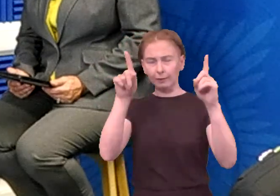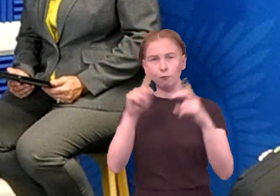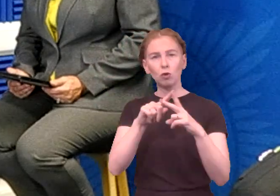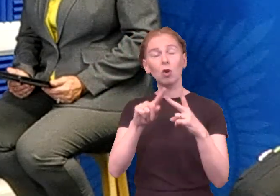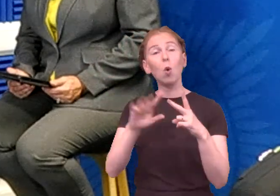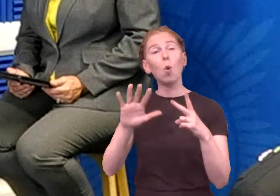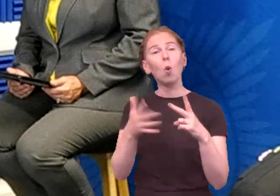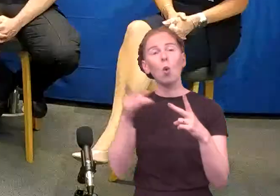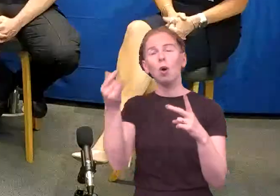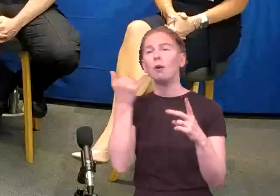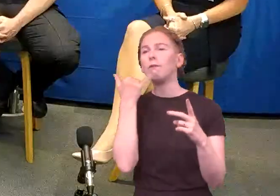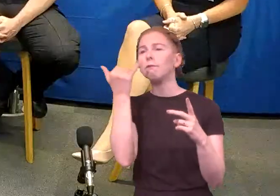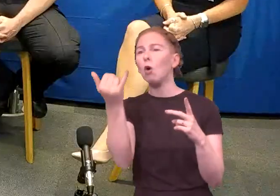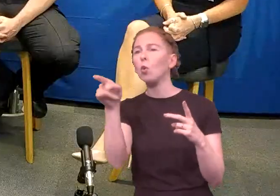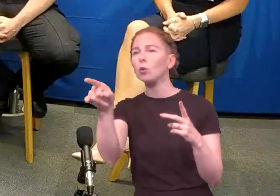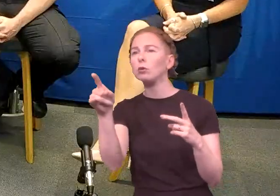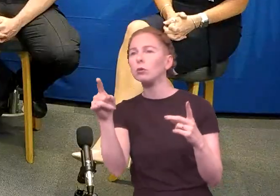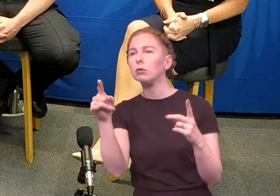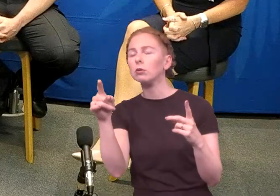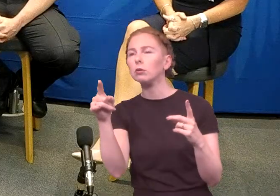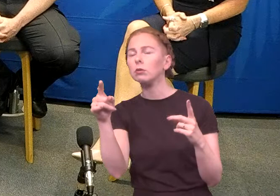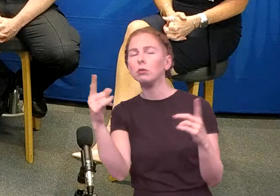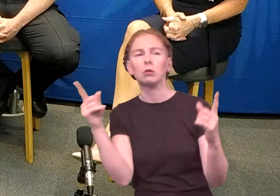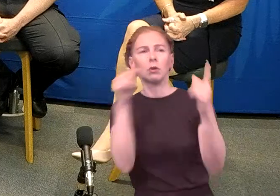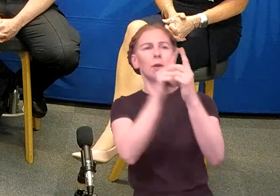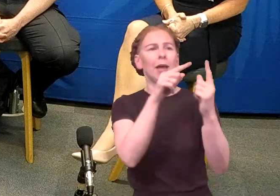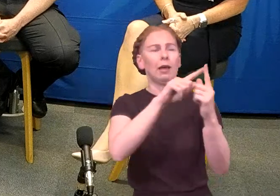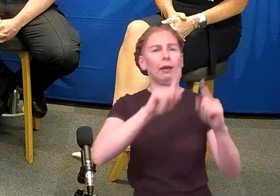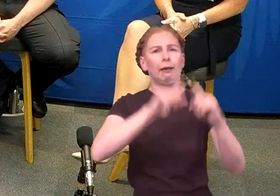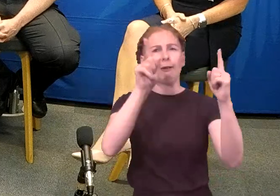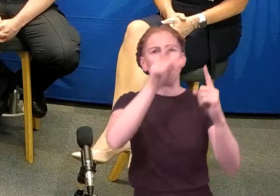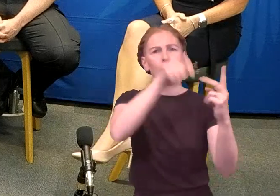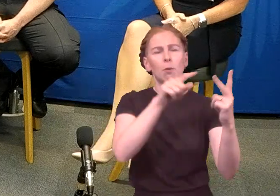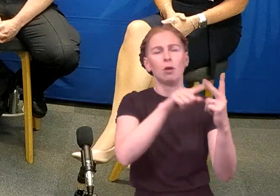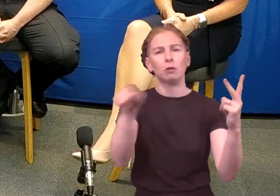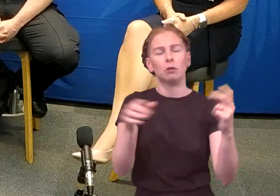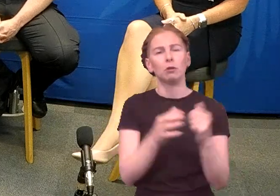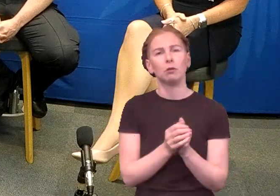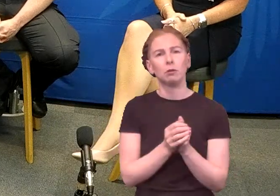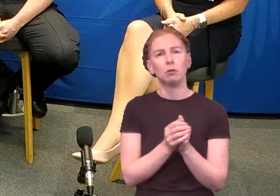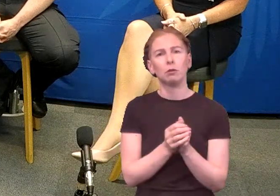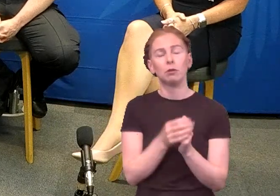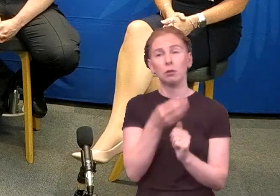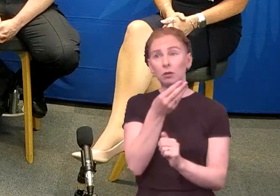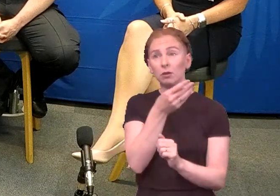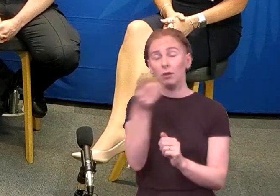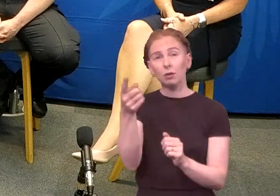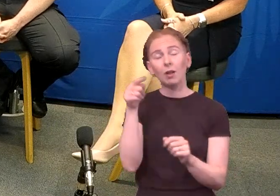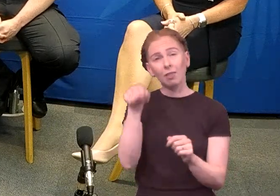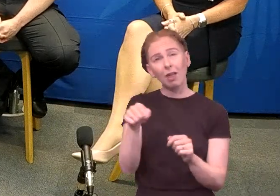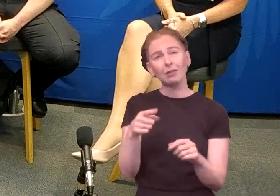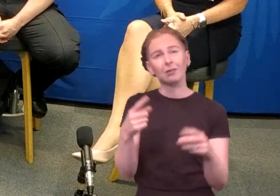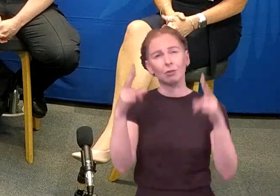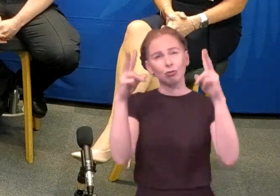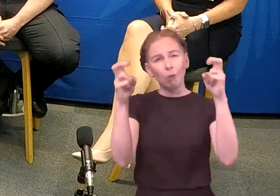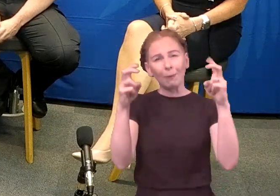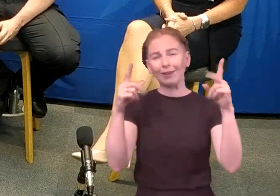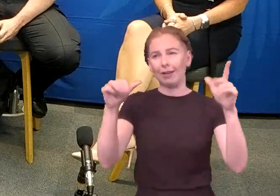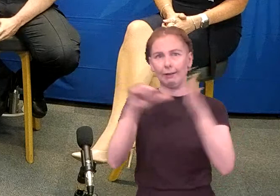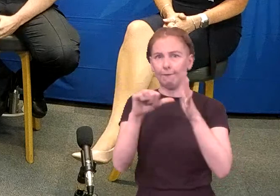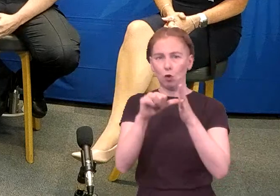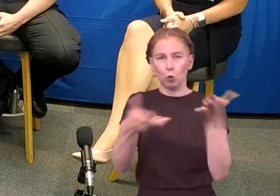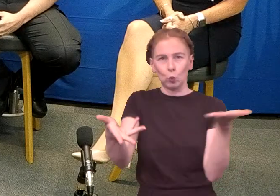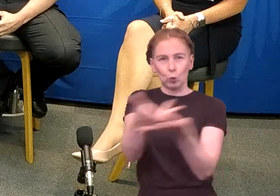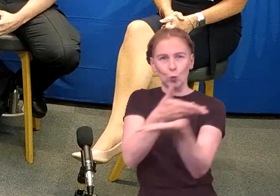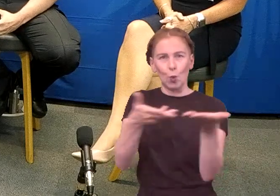signs as well. It's an unpleasant subject to talk about, but some people don't understand that, so that's why I add that. Yeah, and back